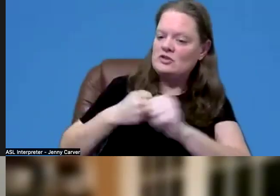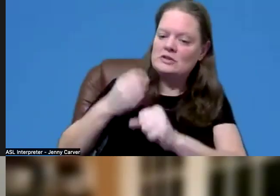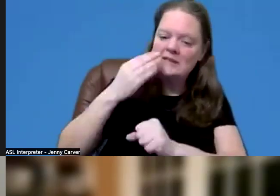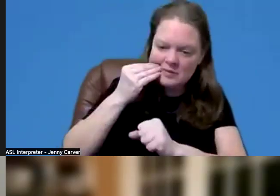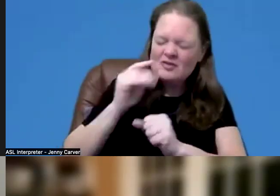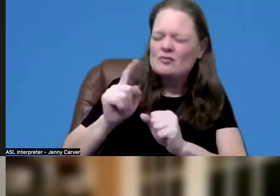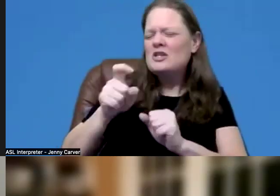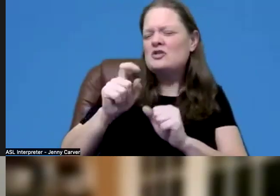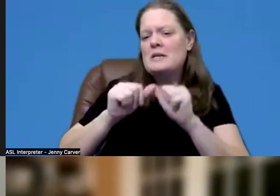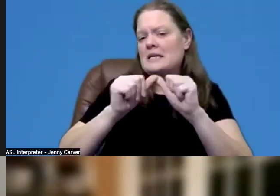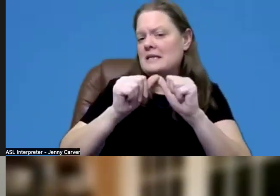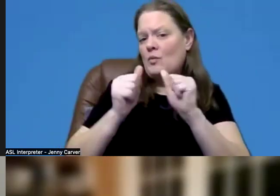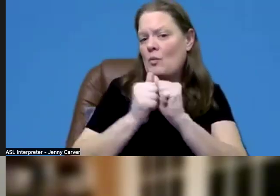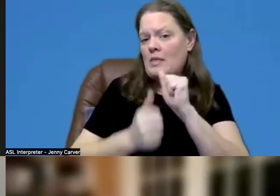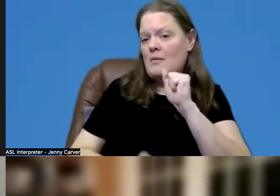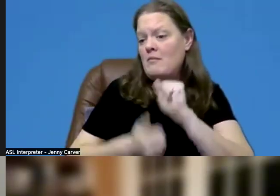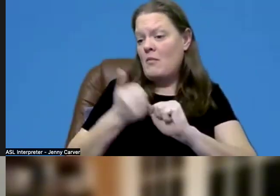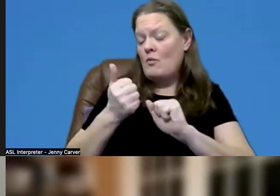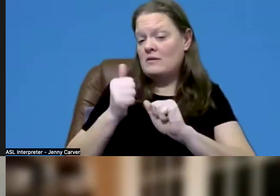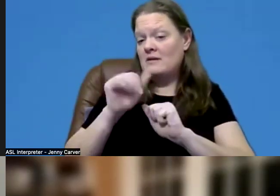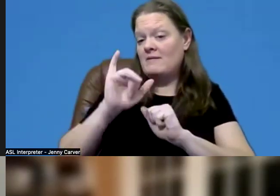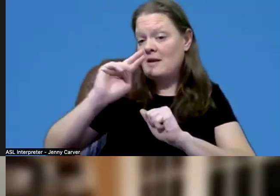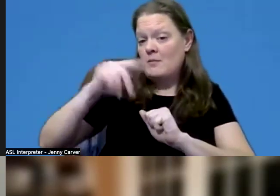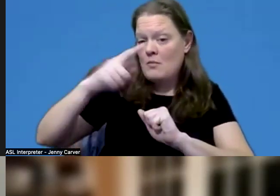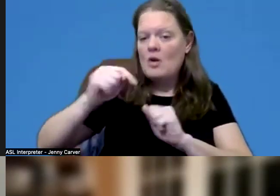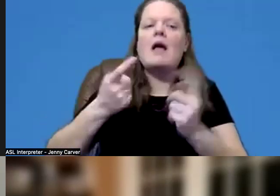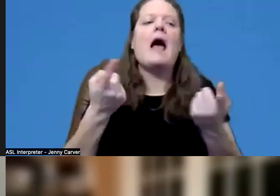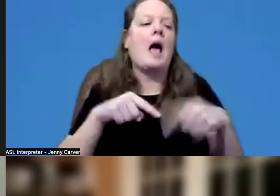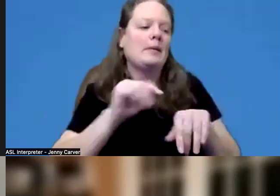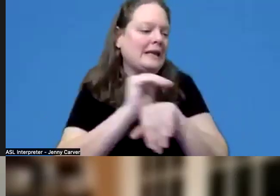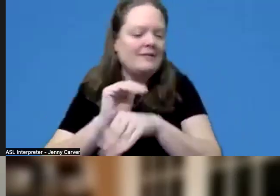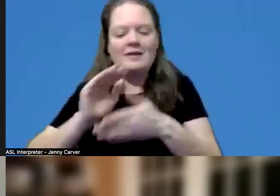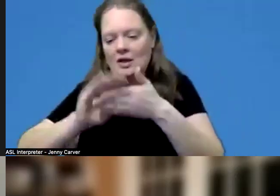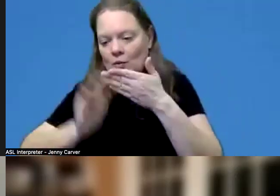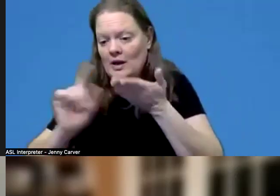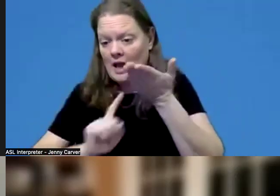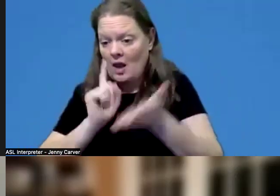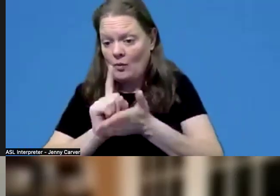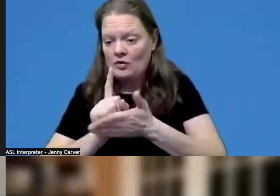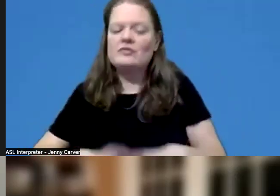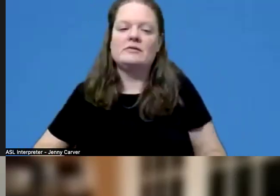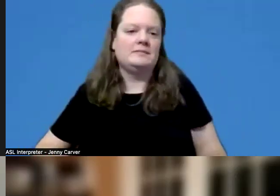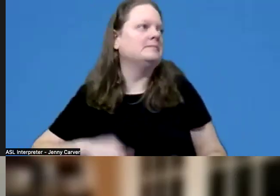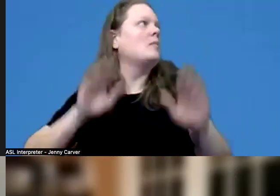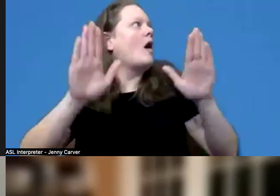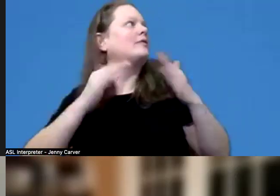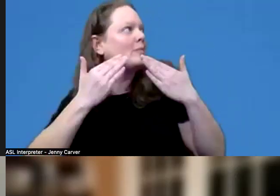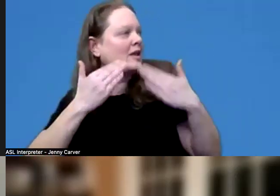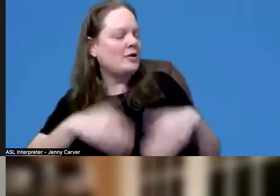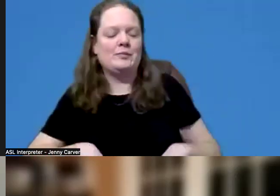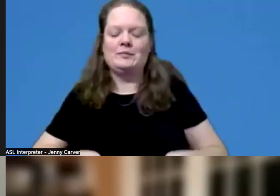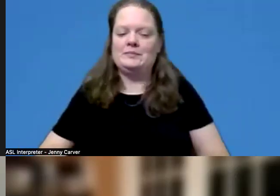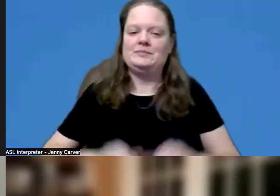stay consistent again with the majority of input coming during evening and weekend hours. Awesome, thank you.